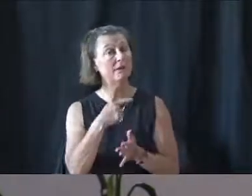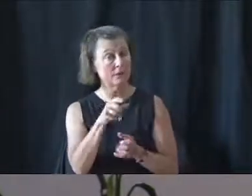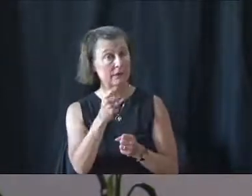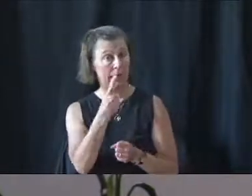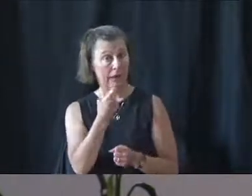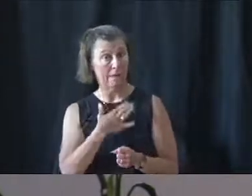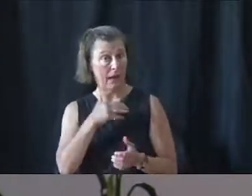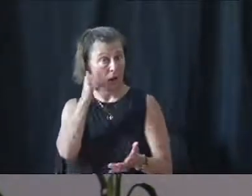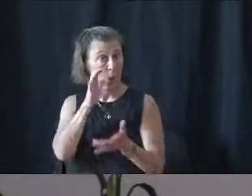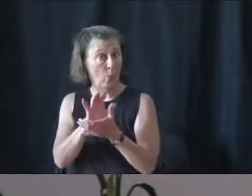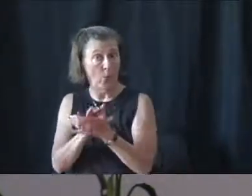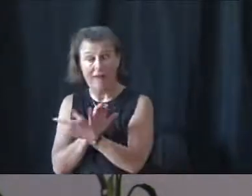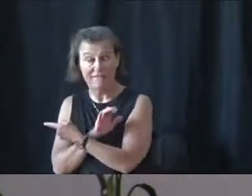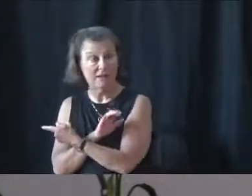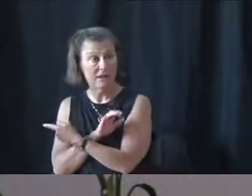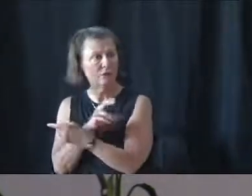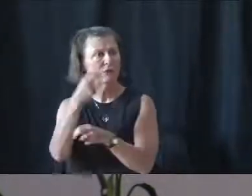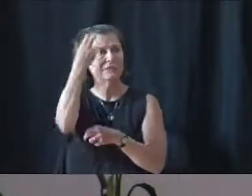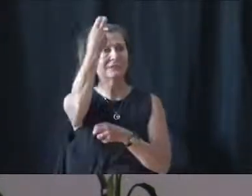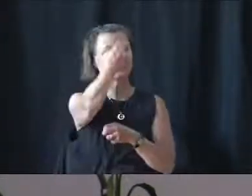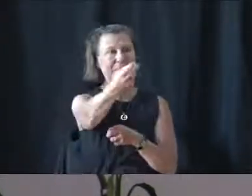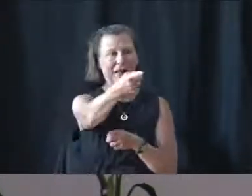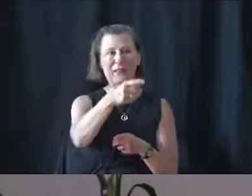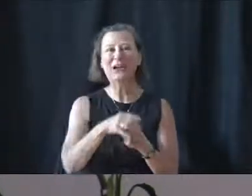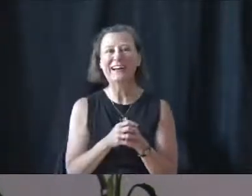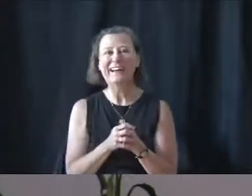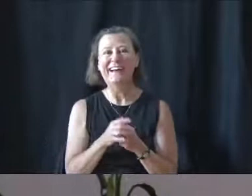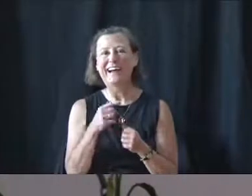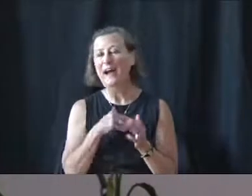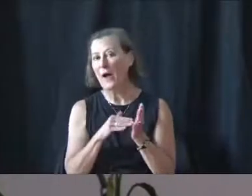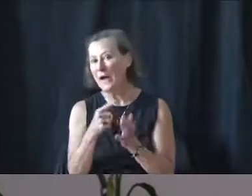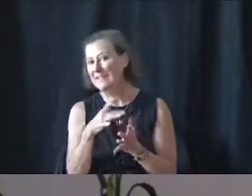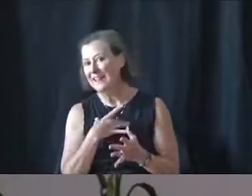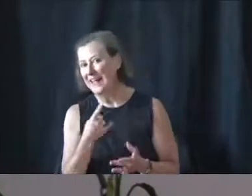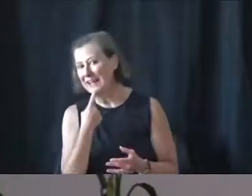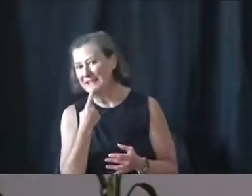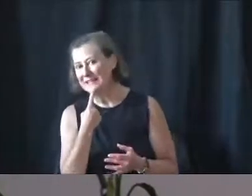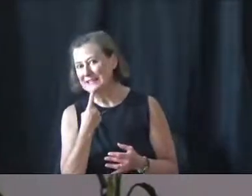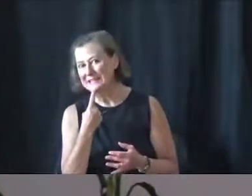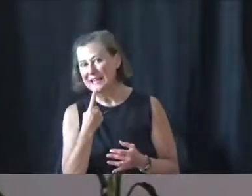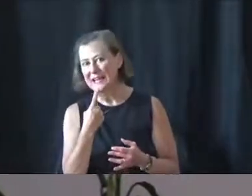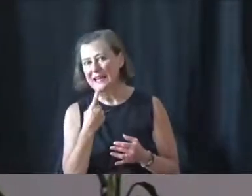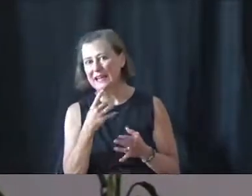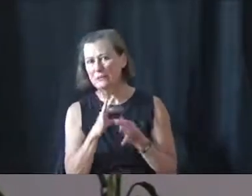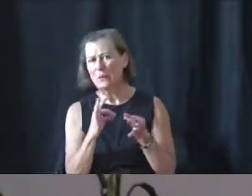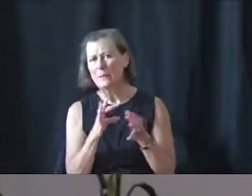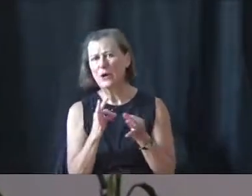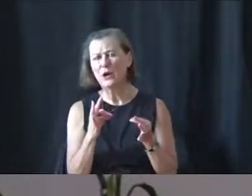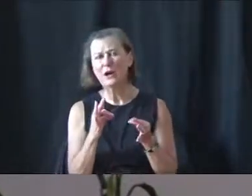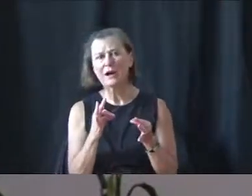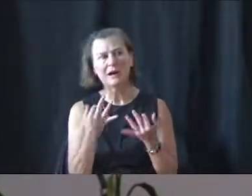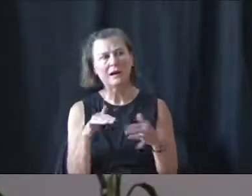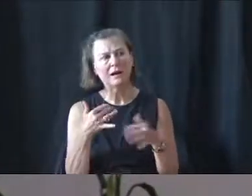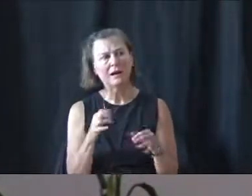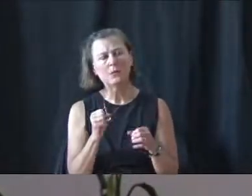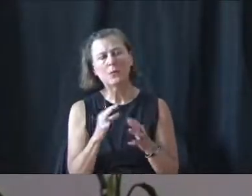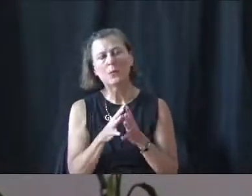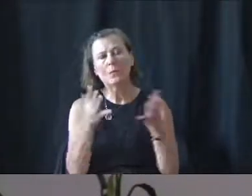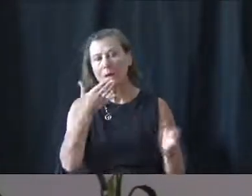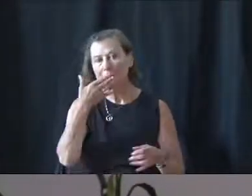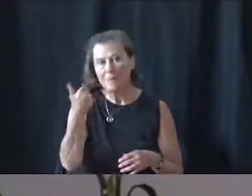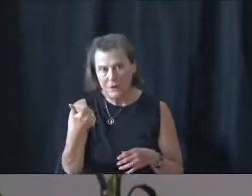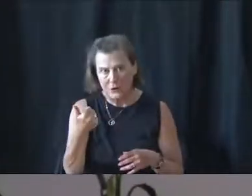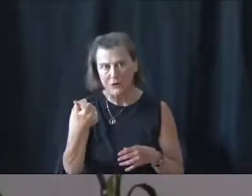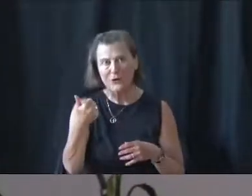wife, she's sitting in the back there. I often like to say, to remark upon how much better it is